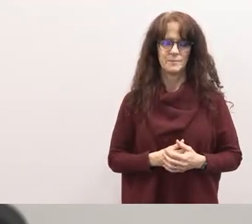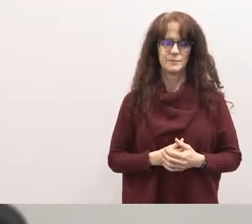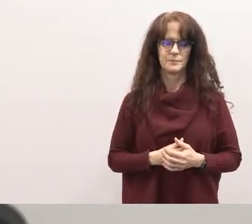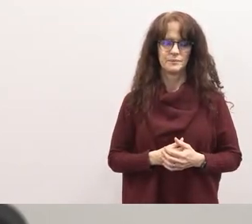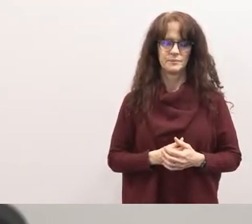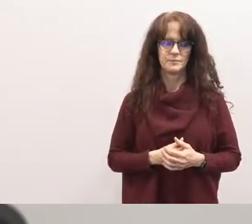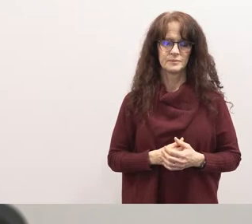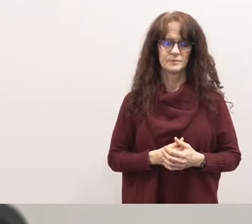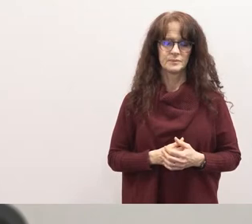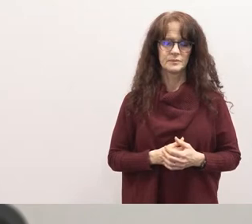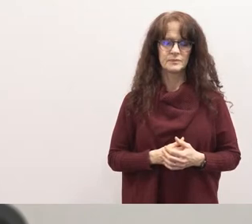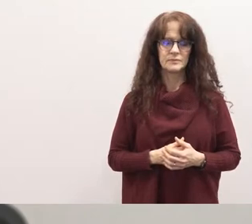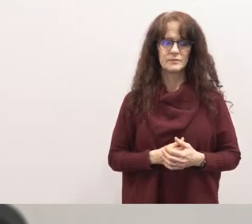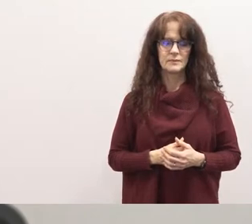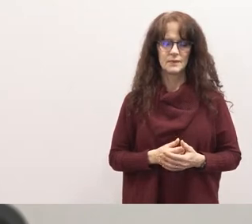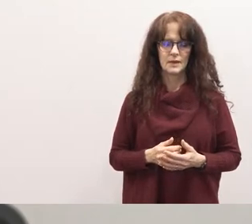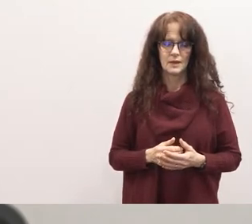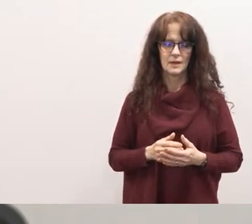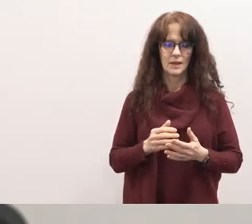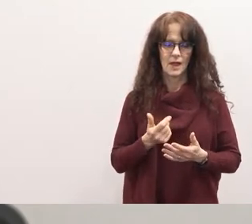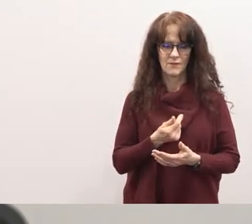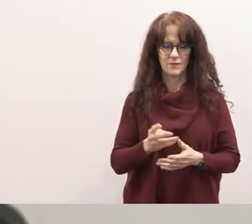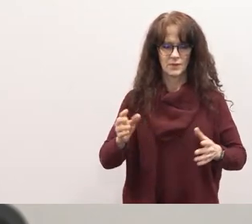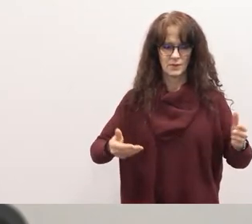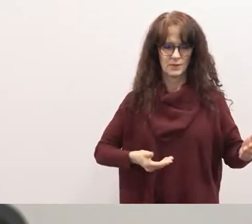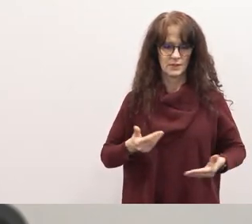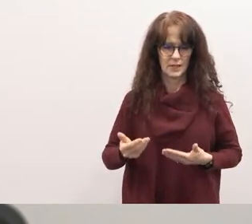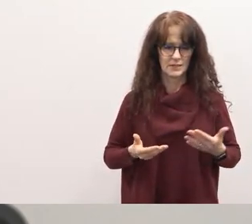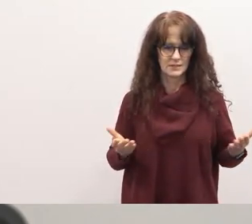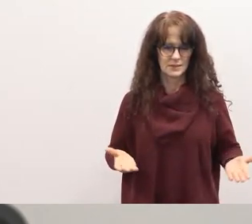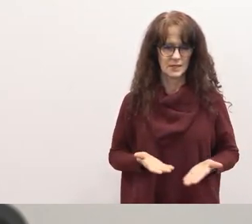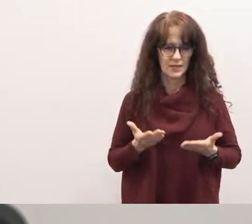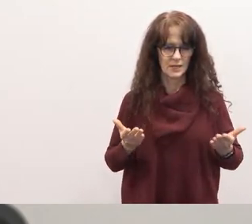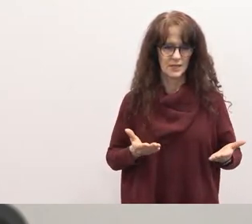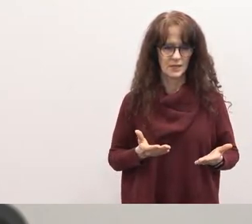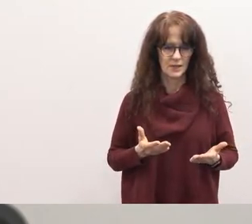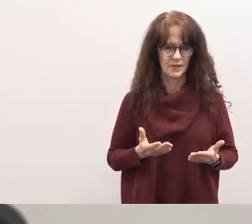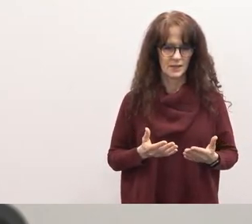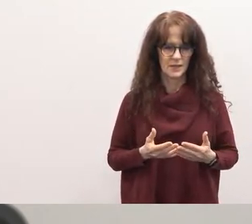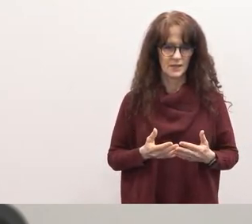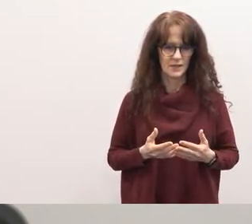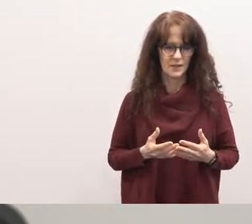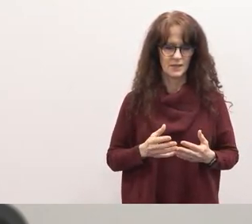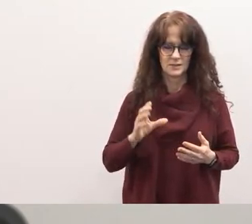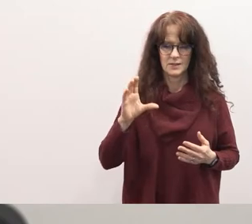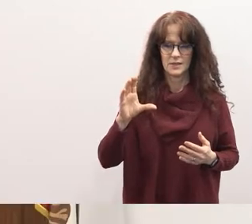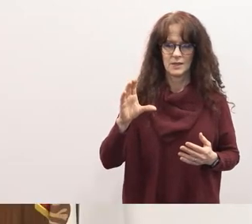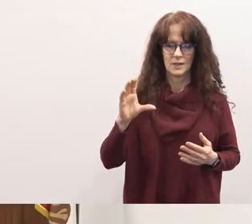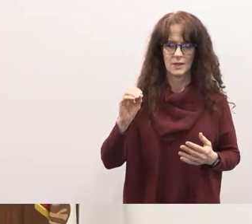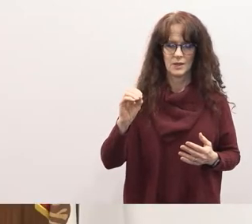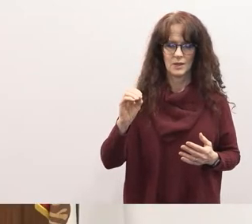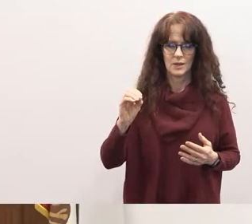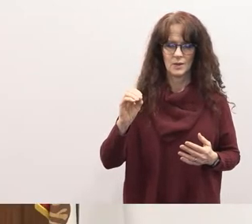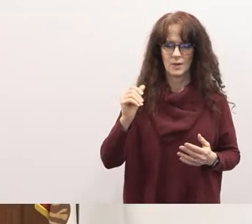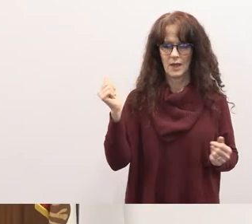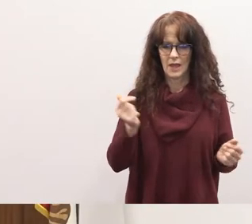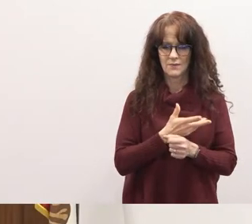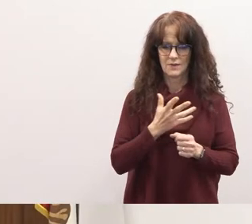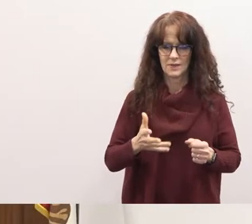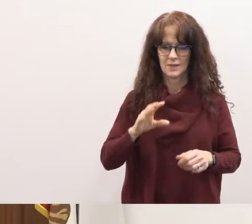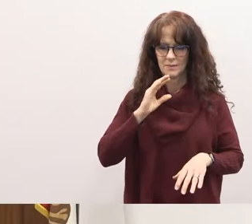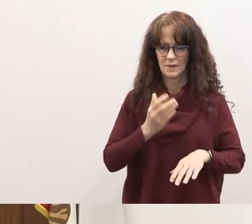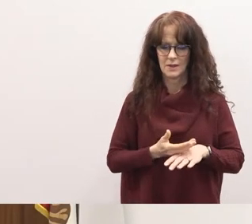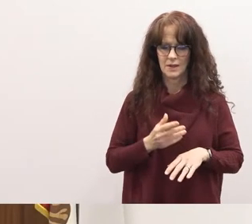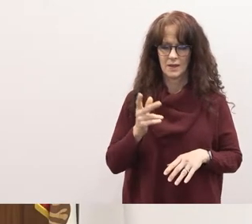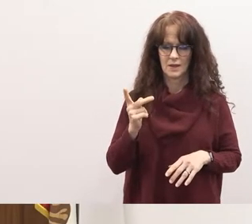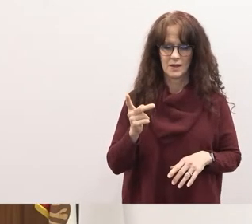want to acknowledge a couple guests here. When you said Cole, you're right, Cole. She is my Cole everything, my daughter, Christy